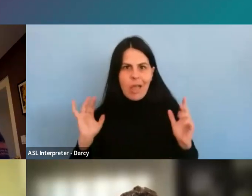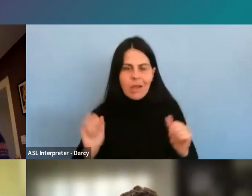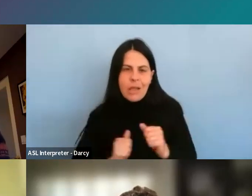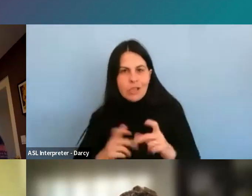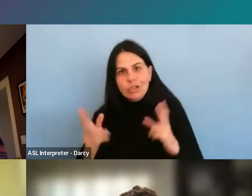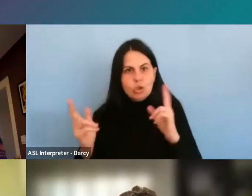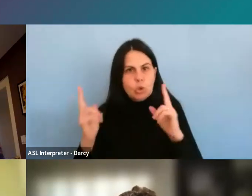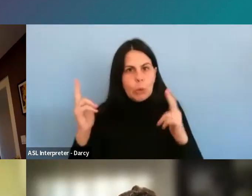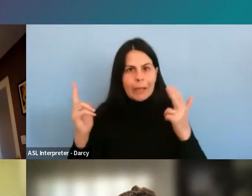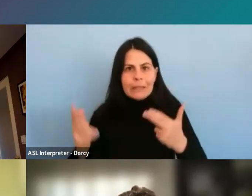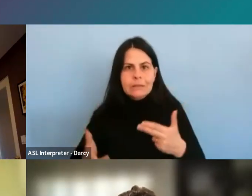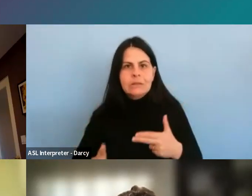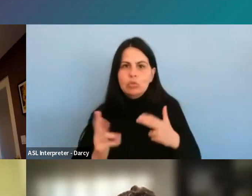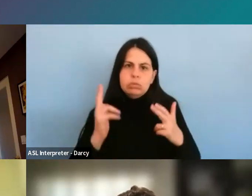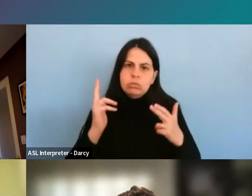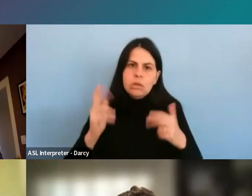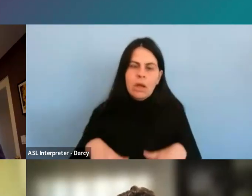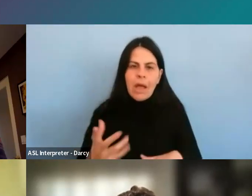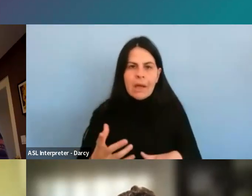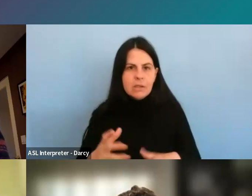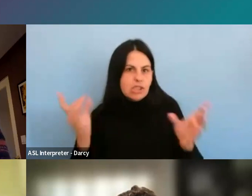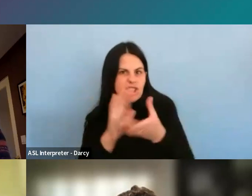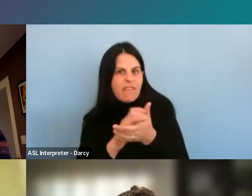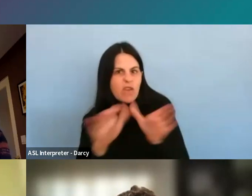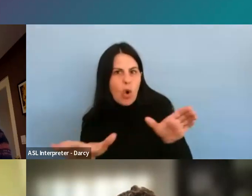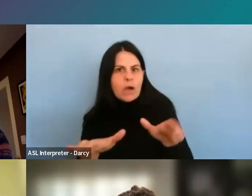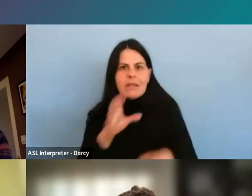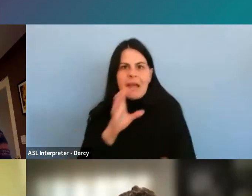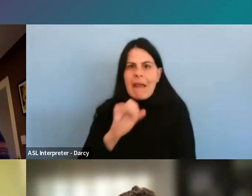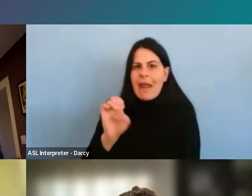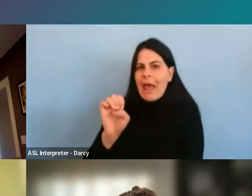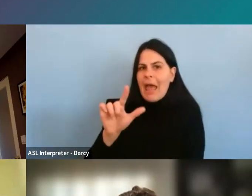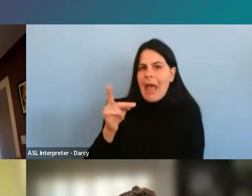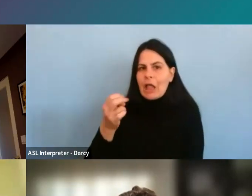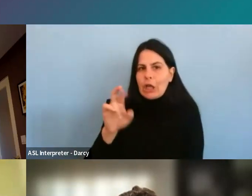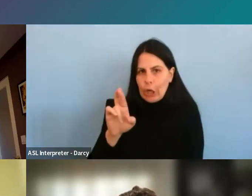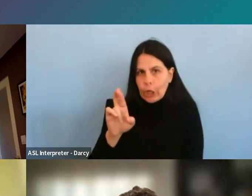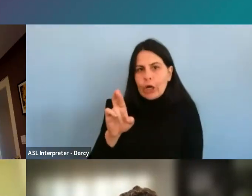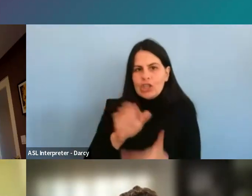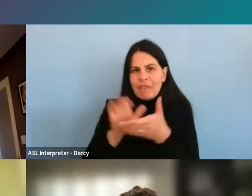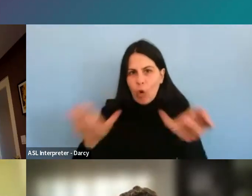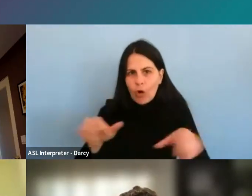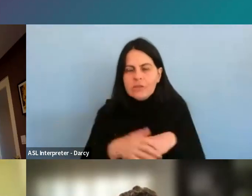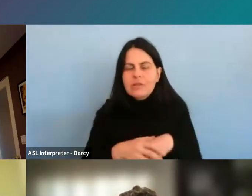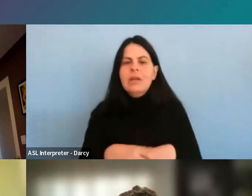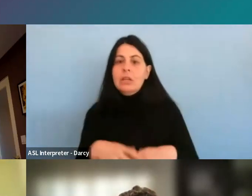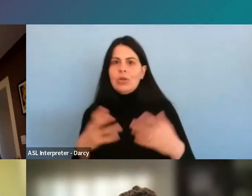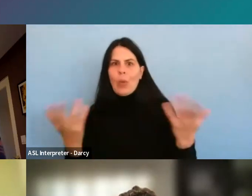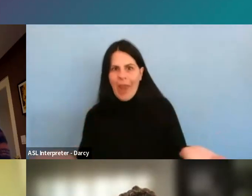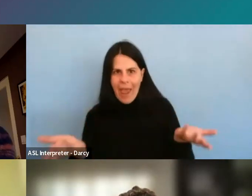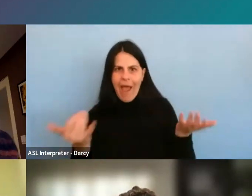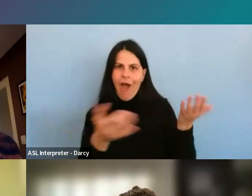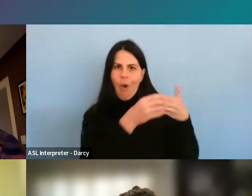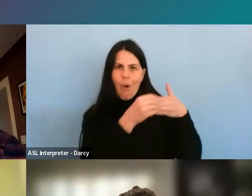all sort of divorce, elder divorce. And then that sort of takes me to now, which